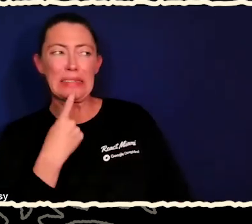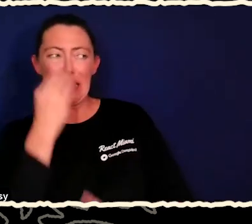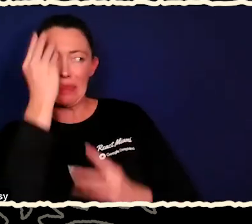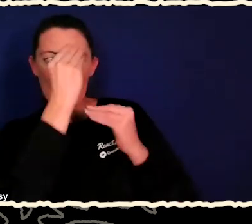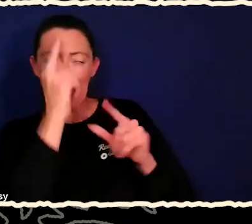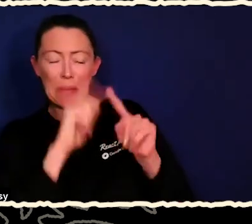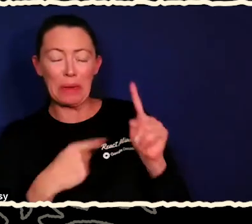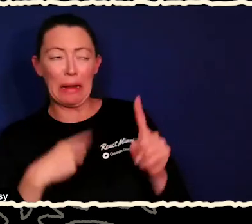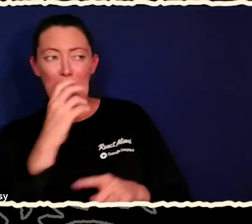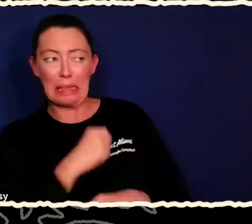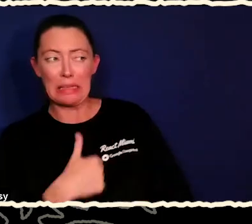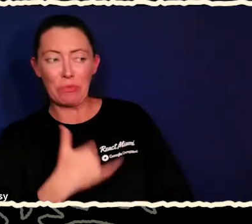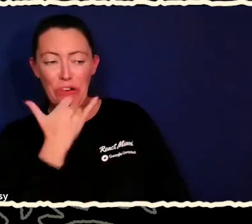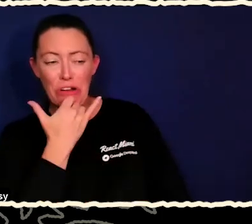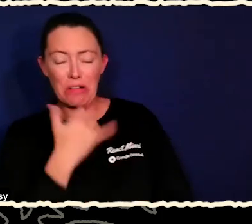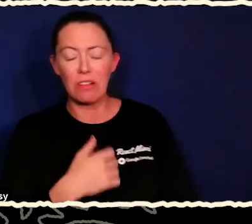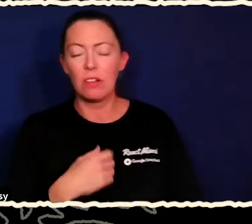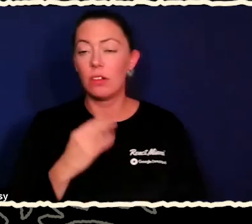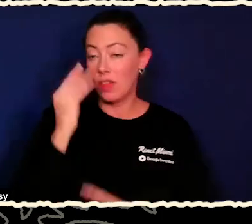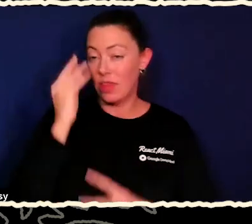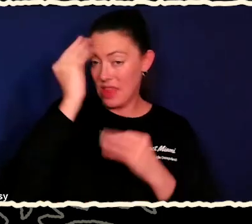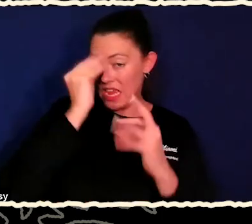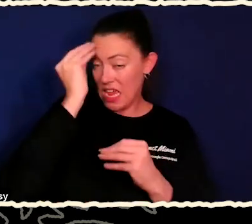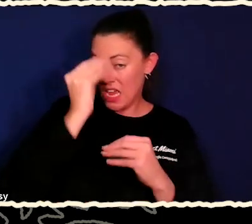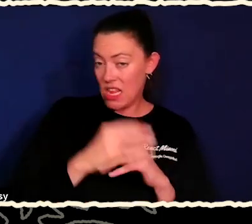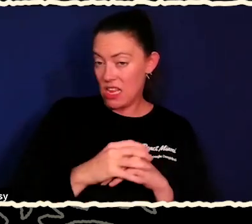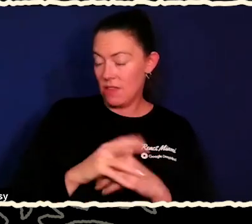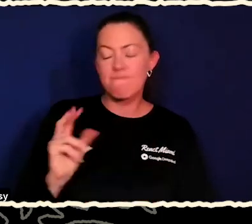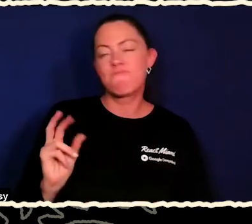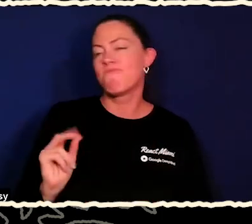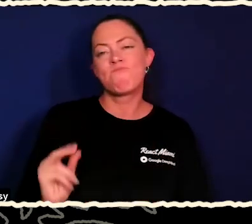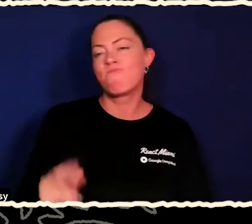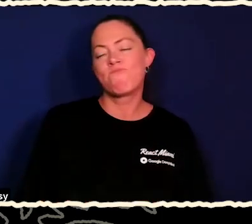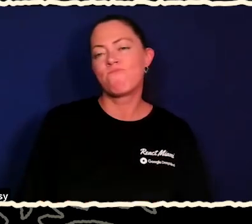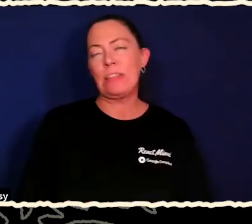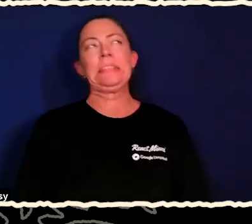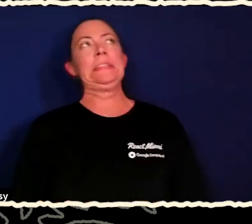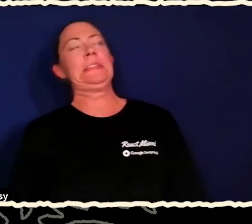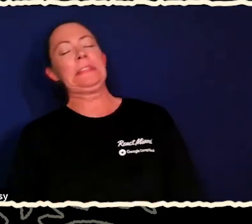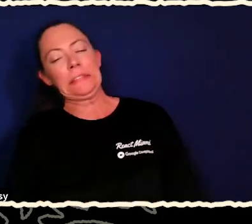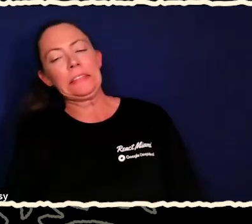sorry? Thinking. Thinking? Thinking? No? No. Yikes.